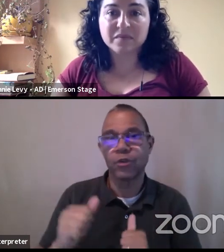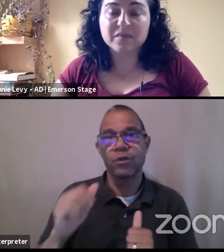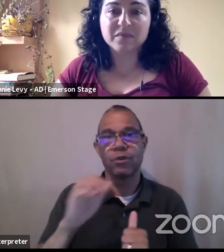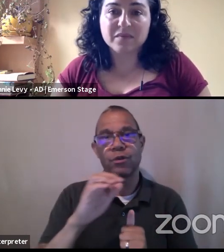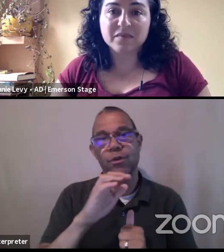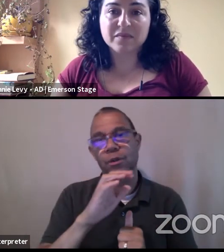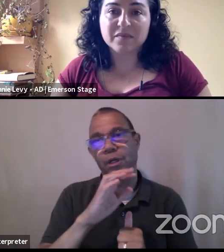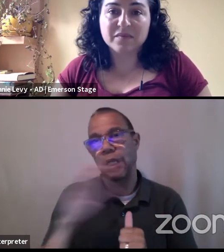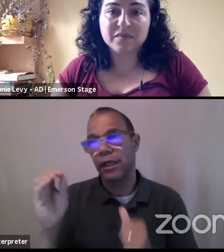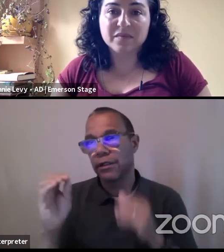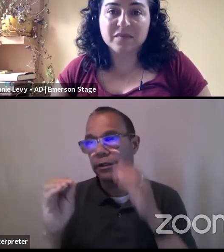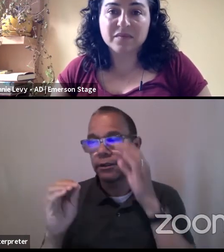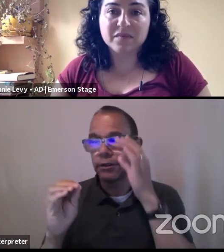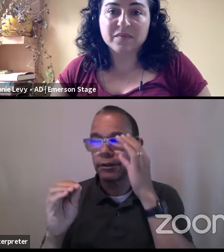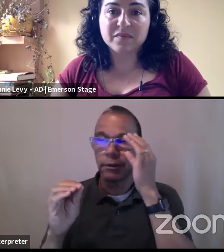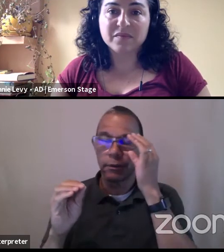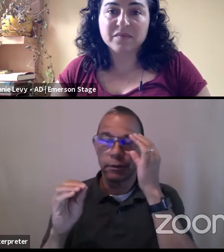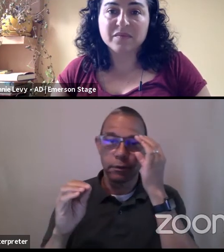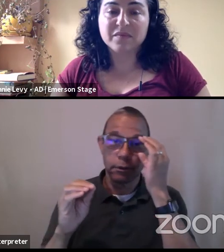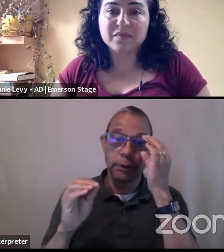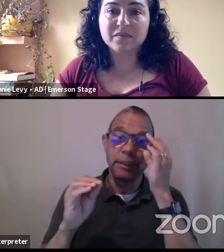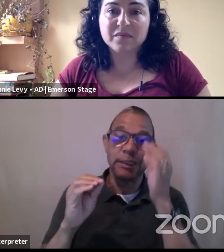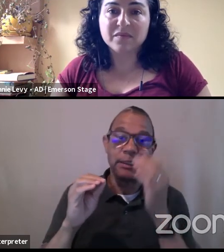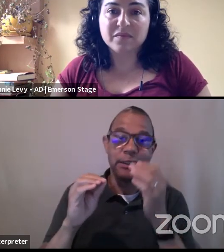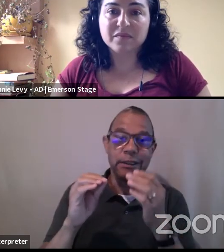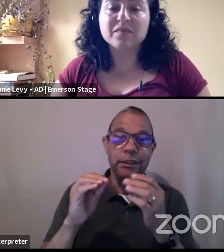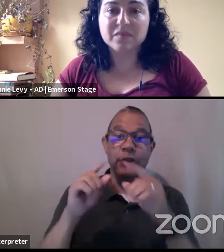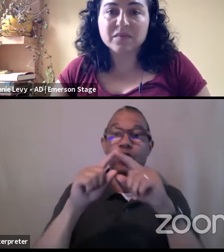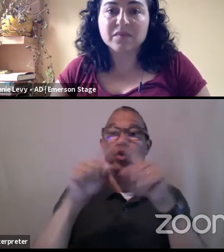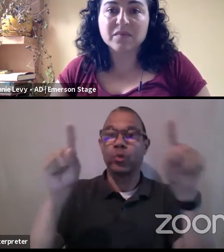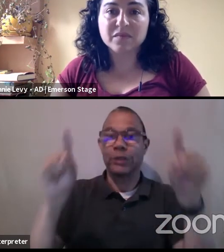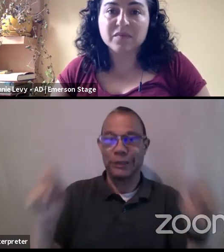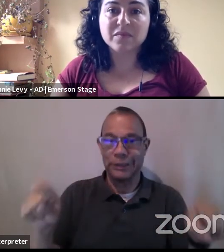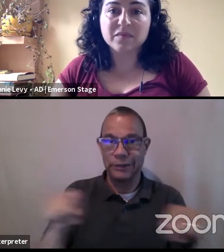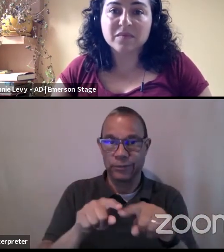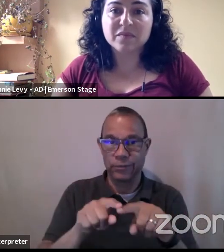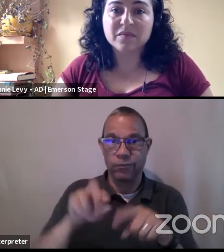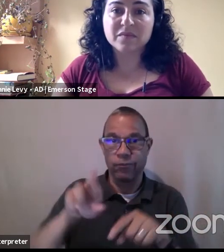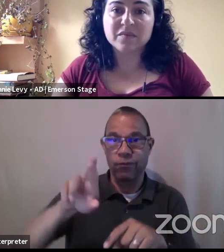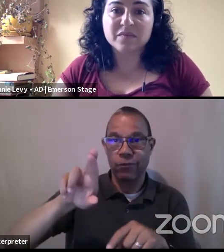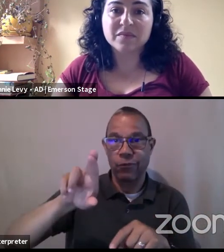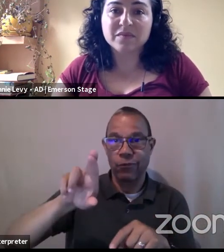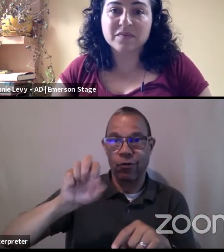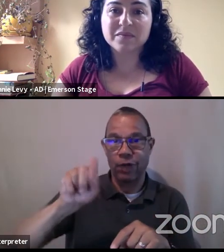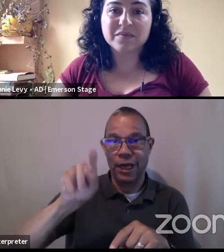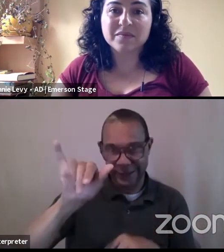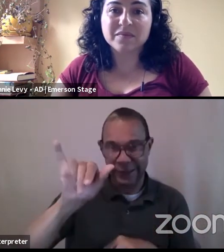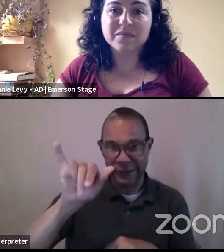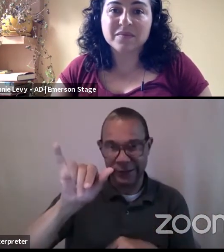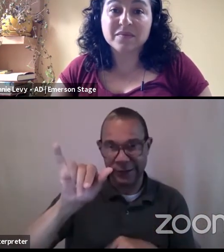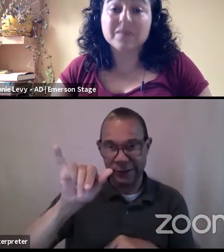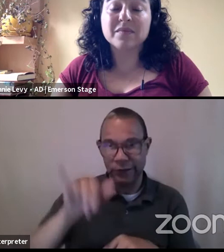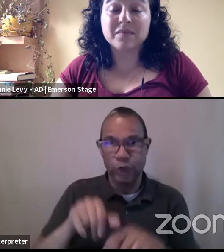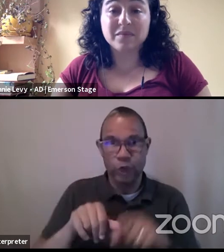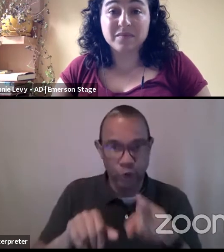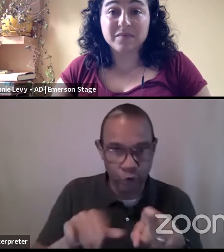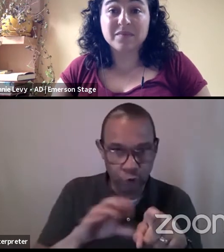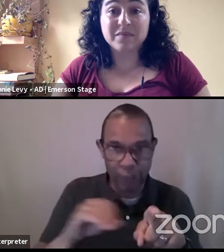the screen reality, is that although the camera and you see the same things,